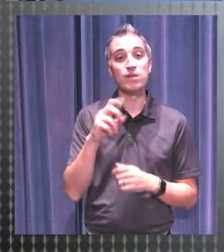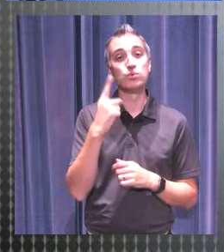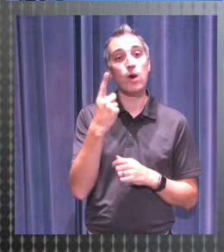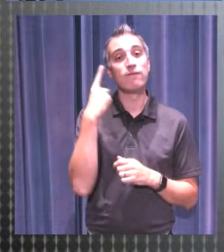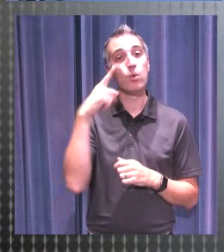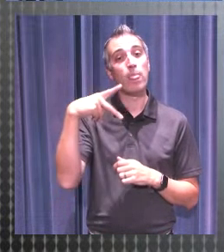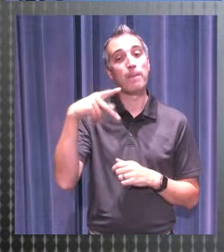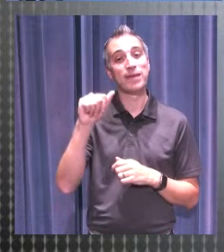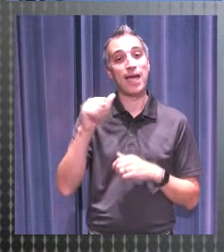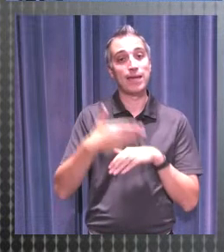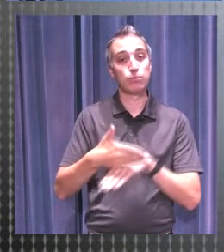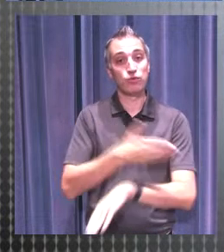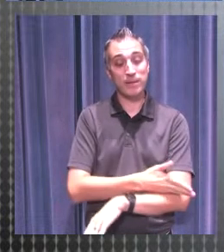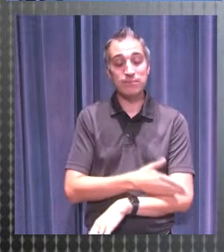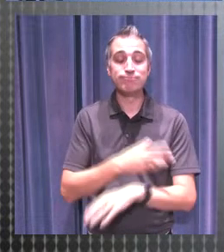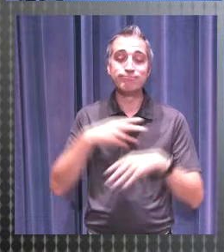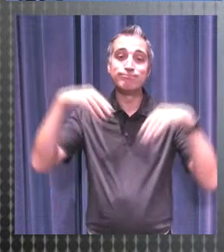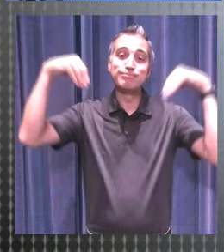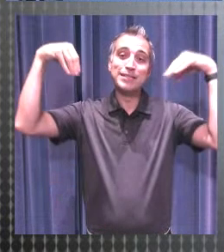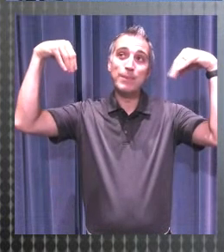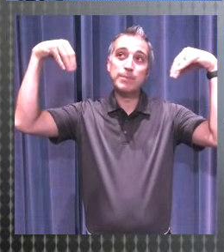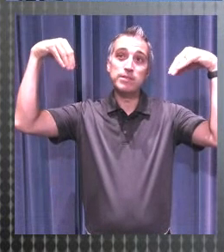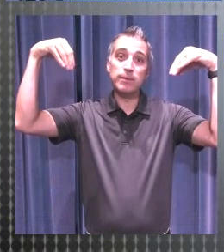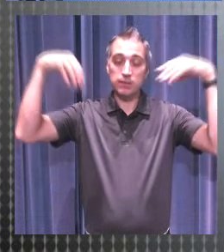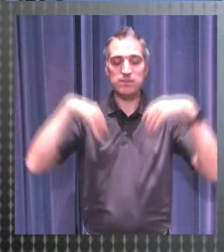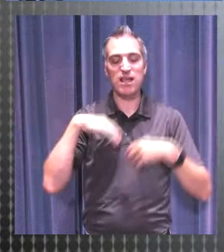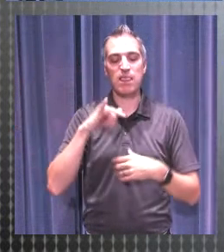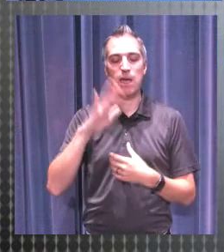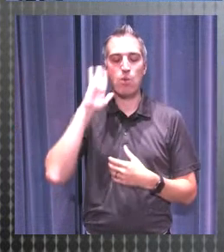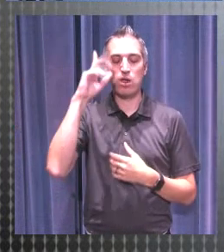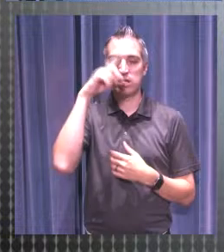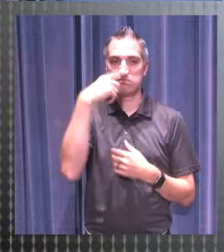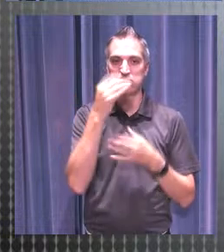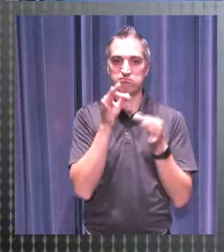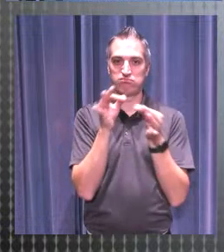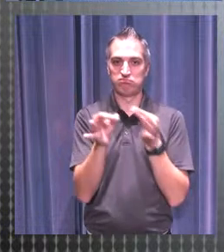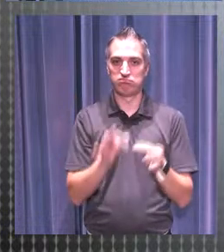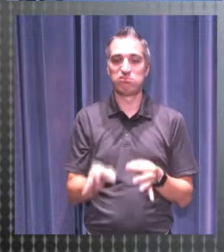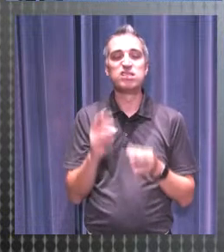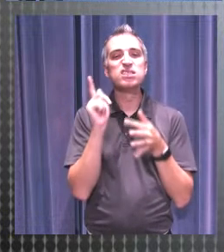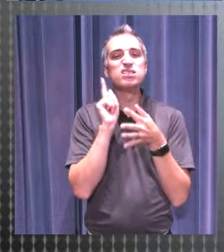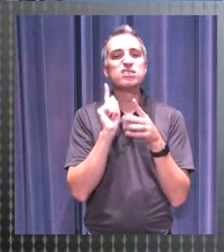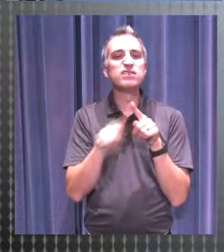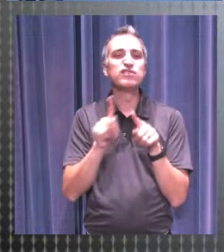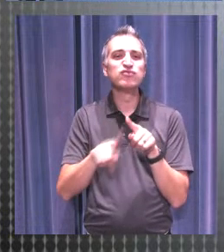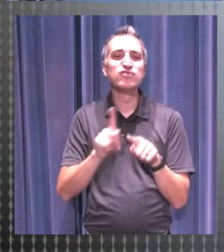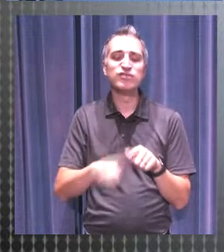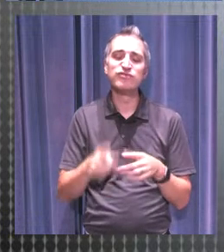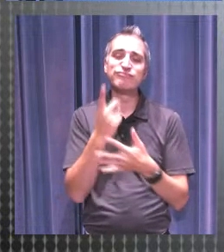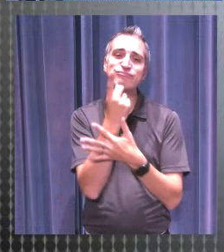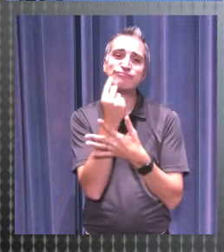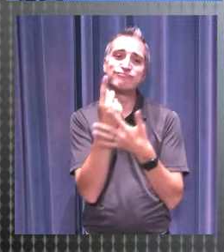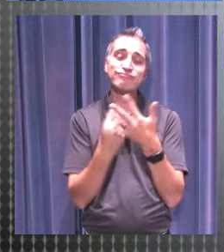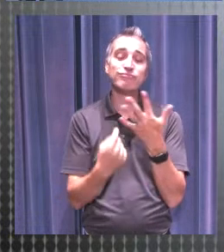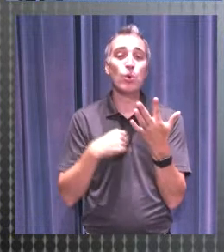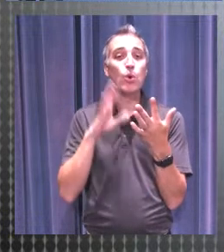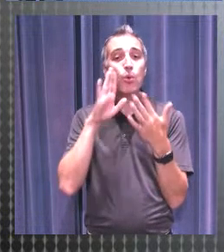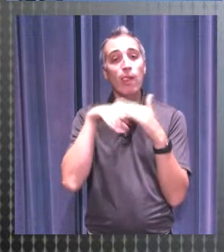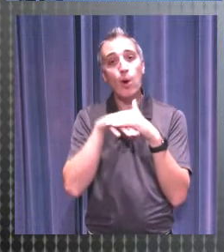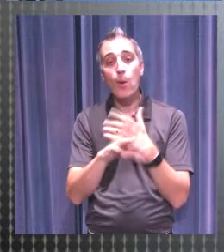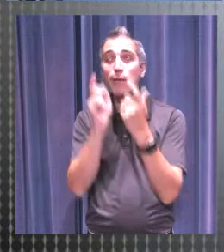PA improvements, this kind of gives you a nice outline of what that's going to look like. And this is going to involve several different steps. We'll be going in and